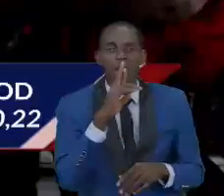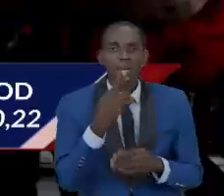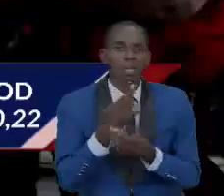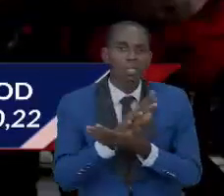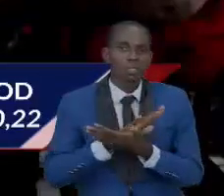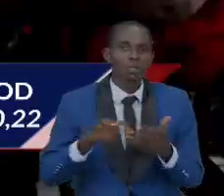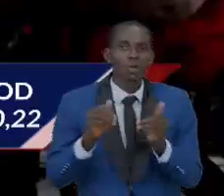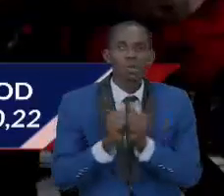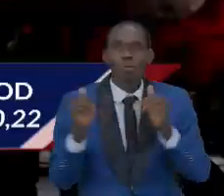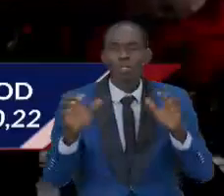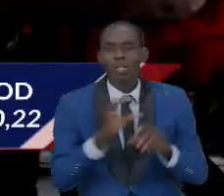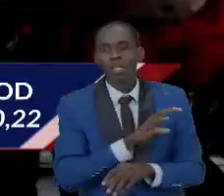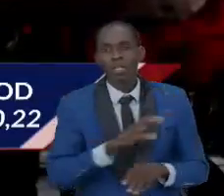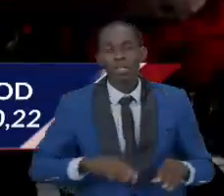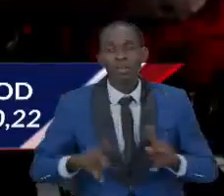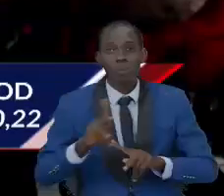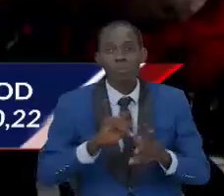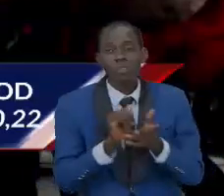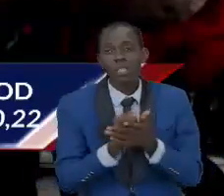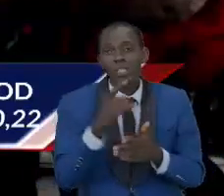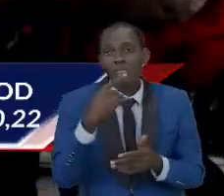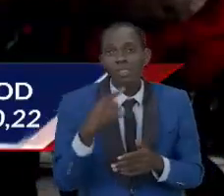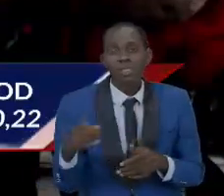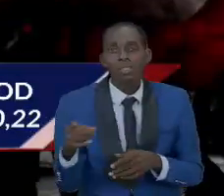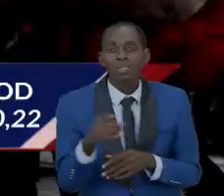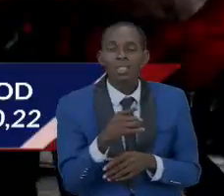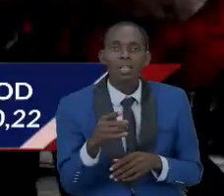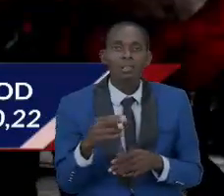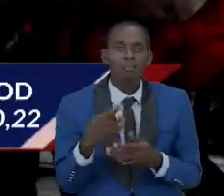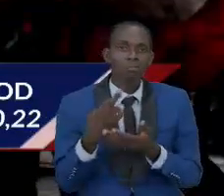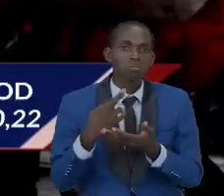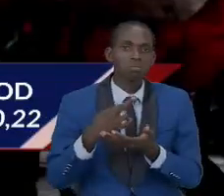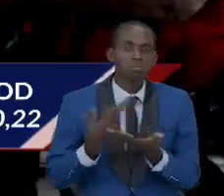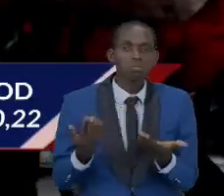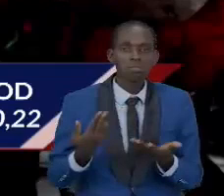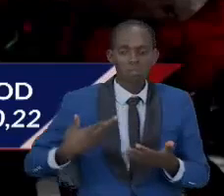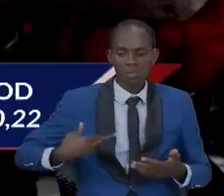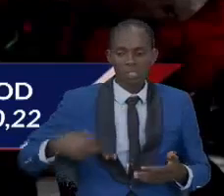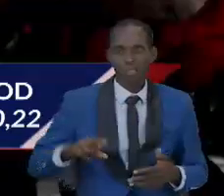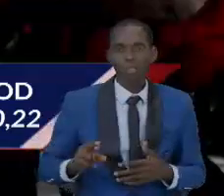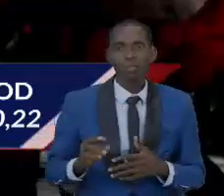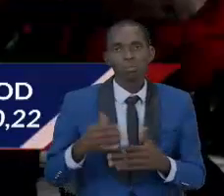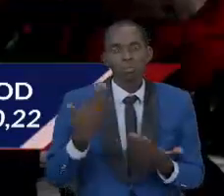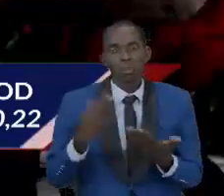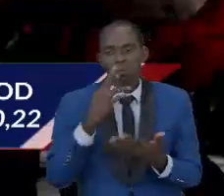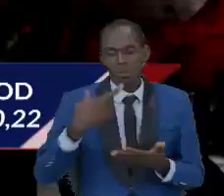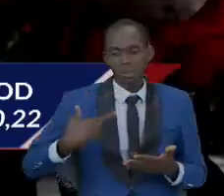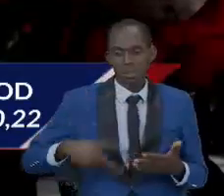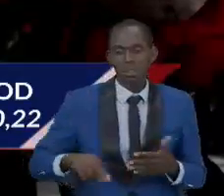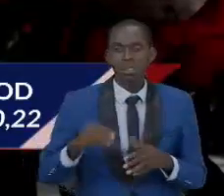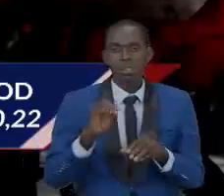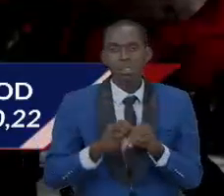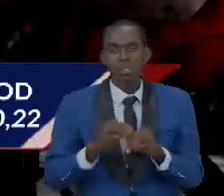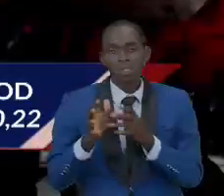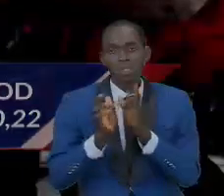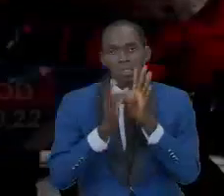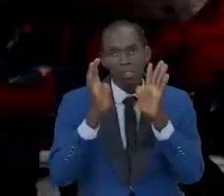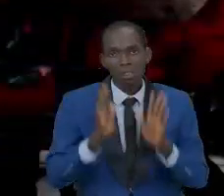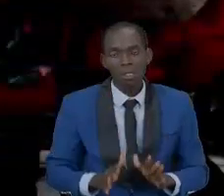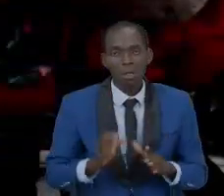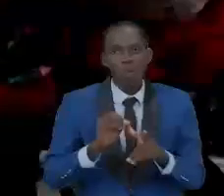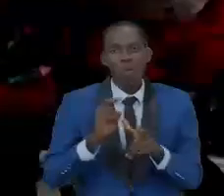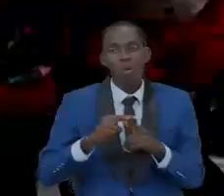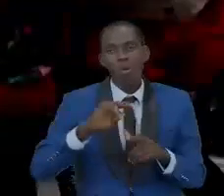Christ the people you say their religion what does the religion is Christianity goes or Judaism